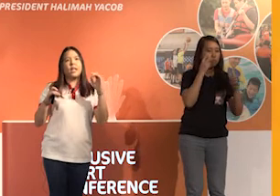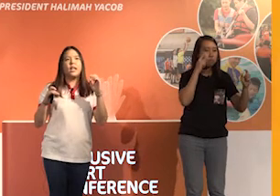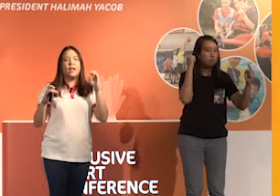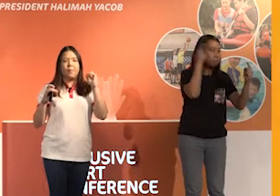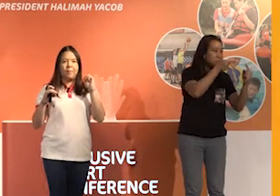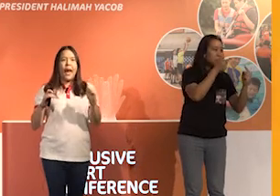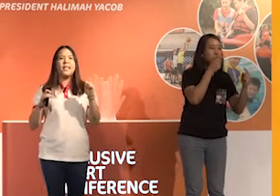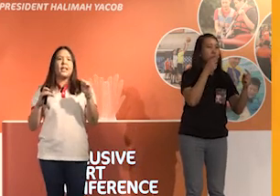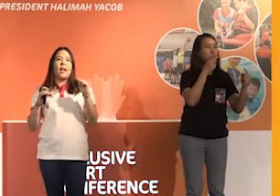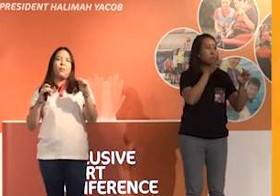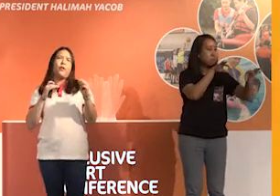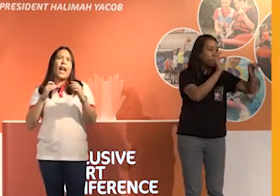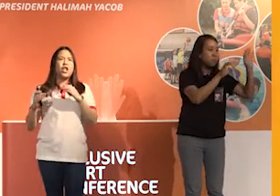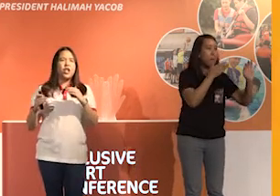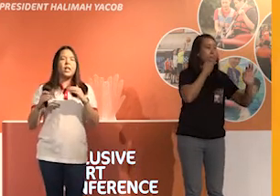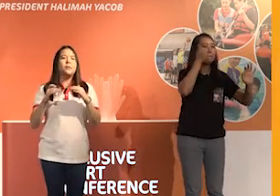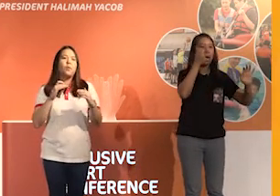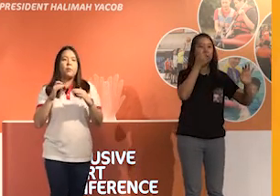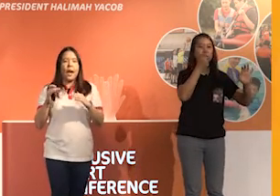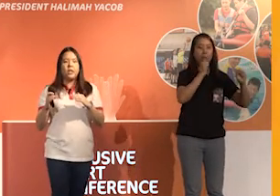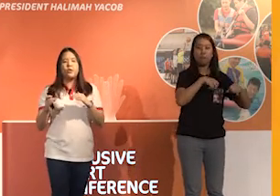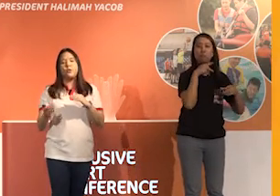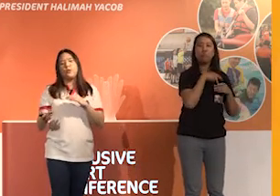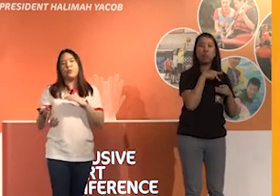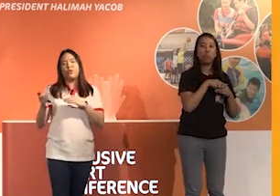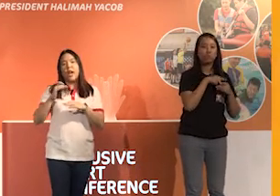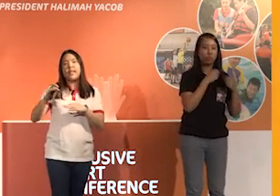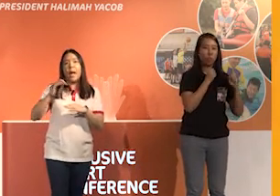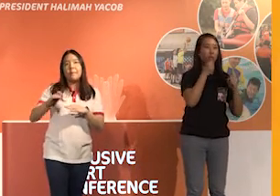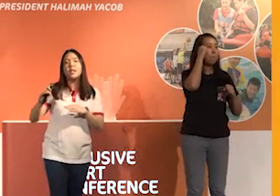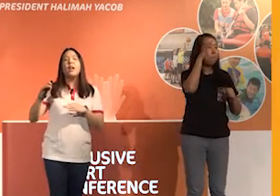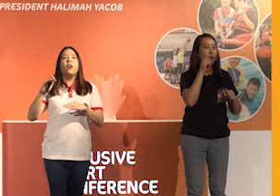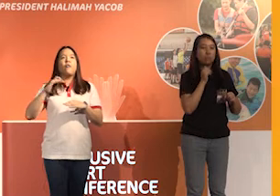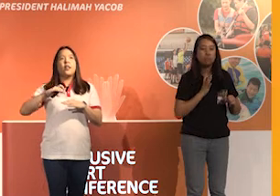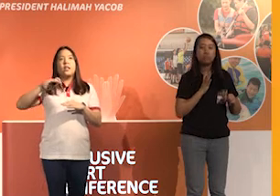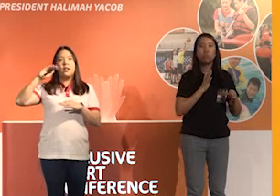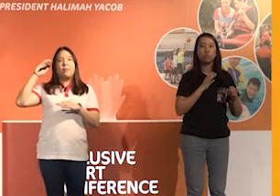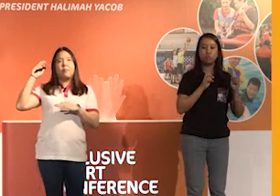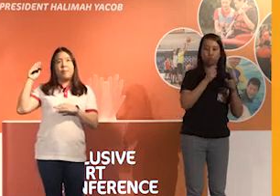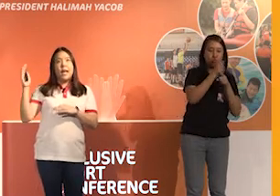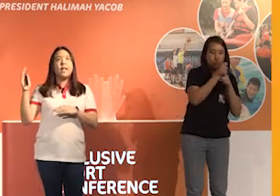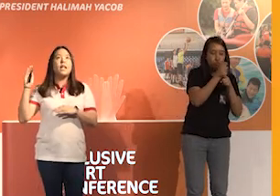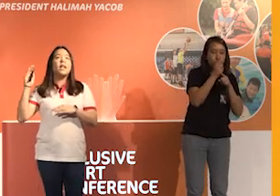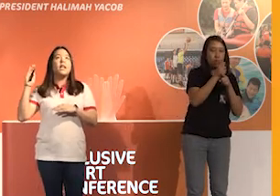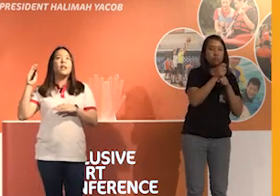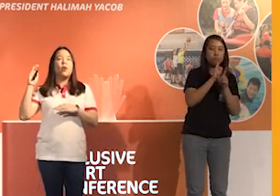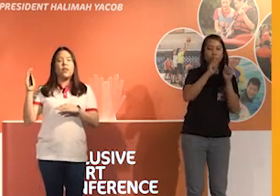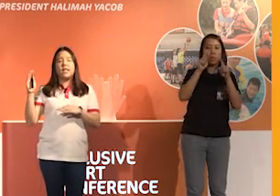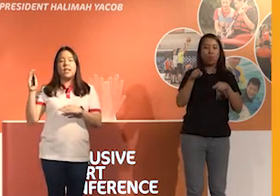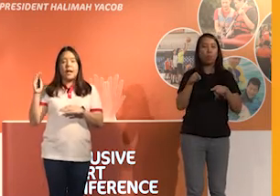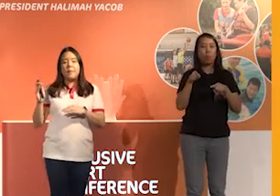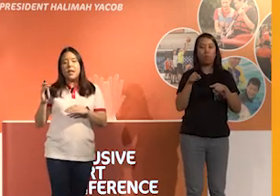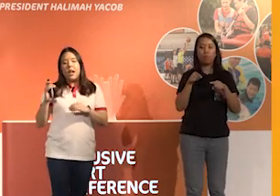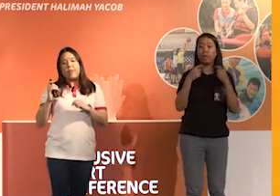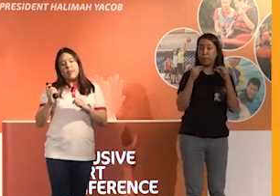pick the best and potential sportsmen to train them for the major